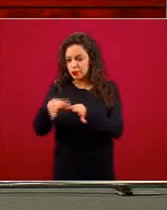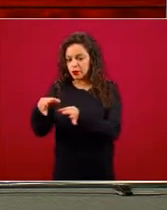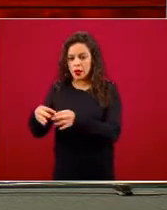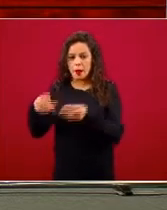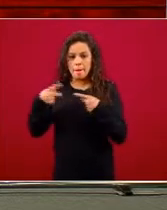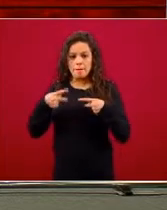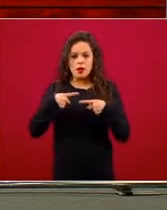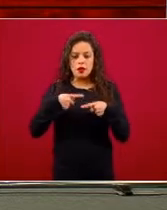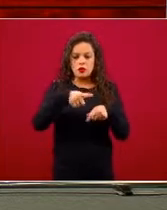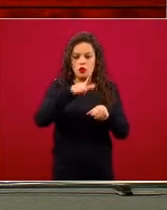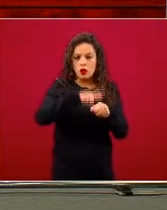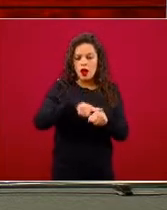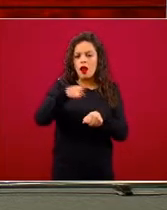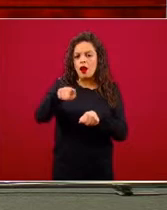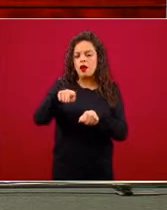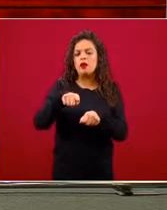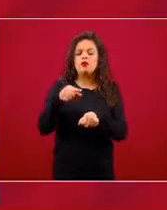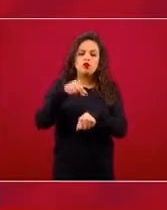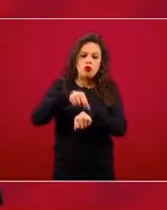infrastructure, information,